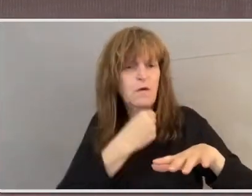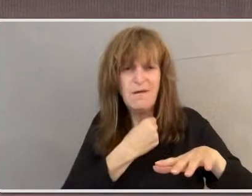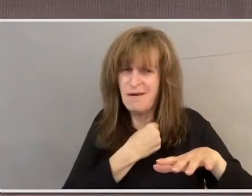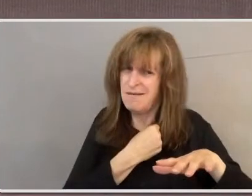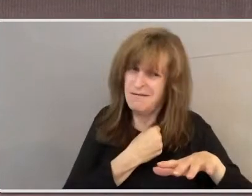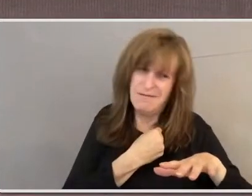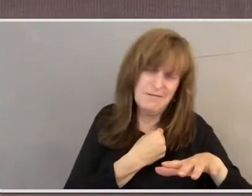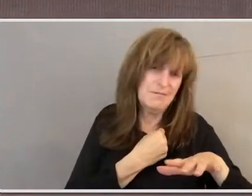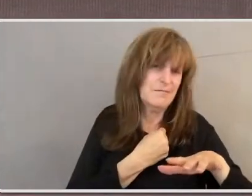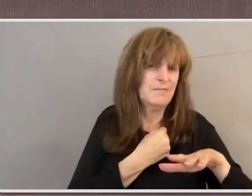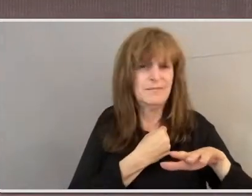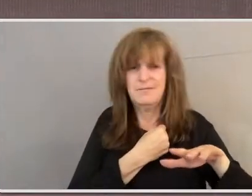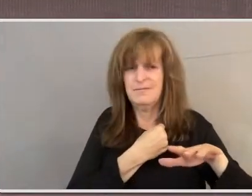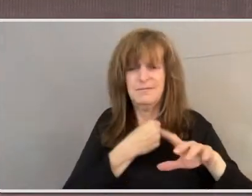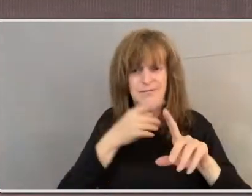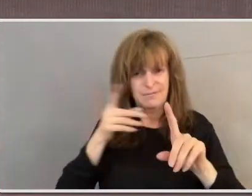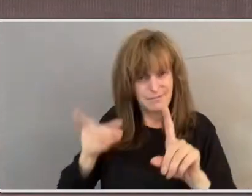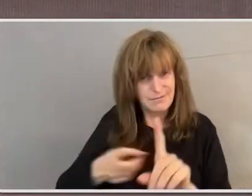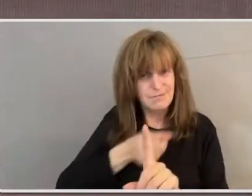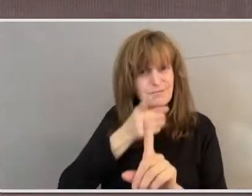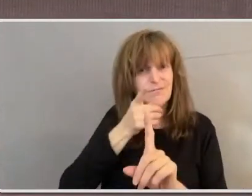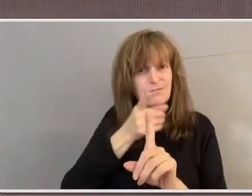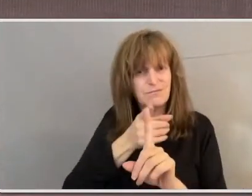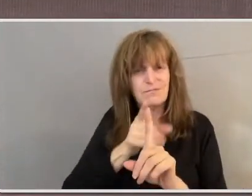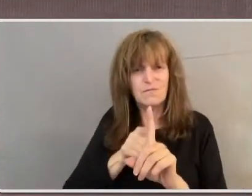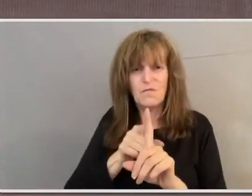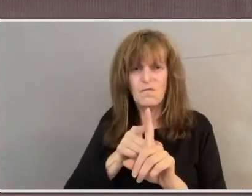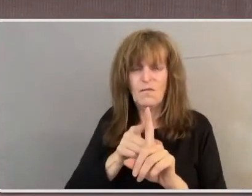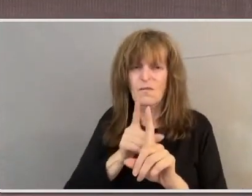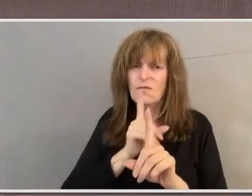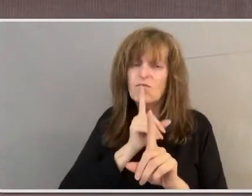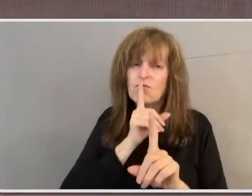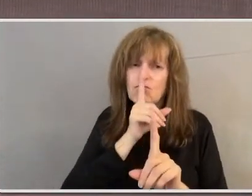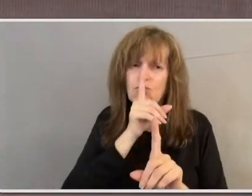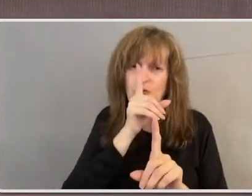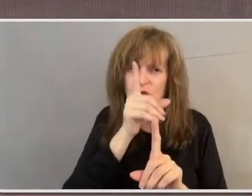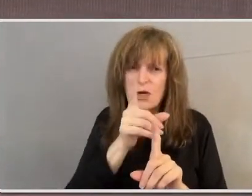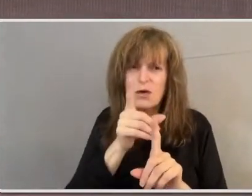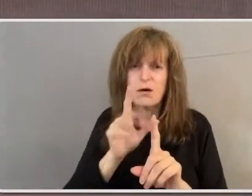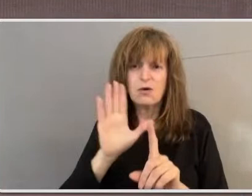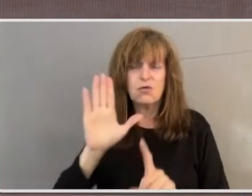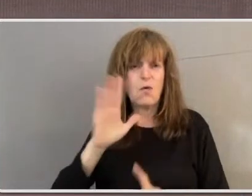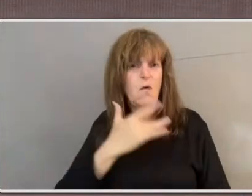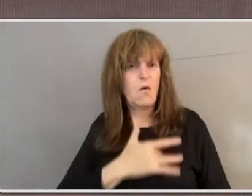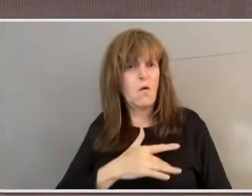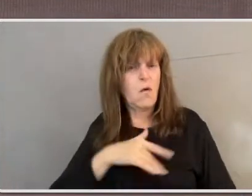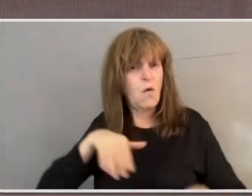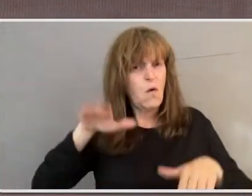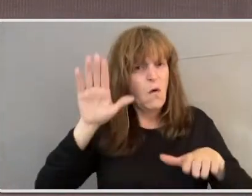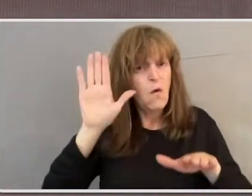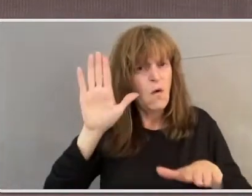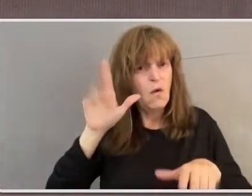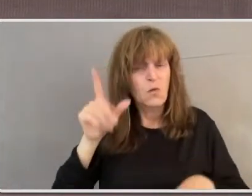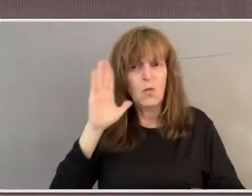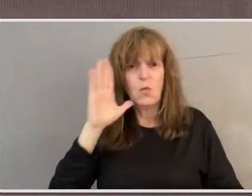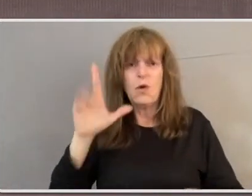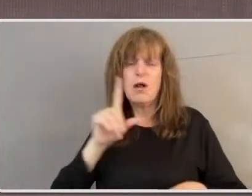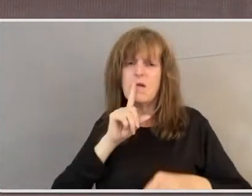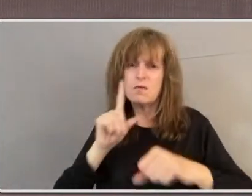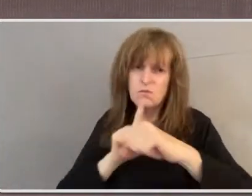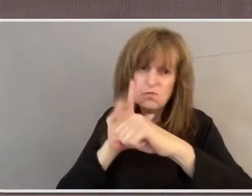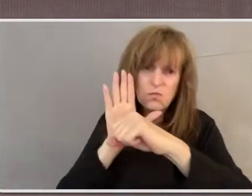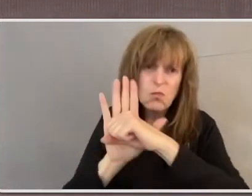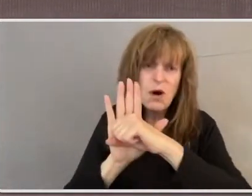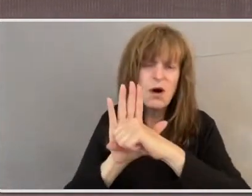and deeply significant oaths that you will swear and reaffirm: to be faithful, to